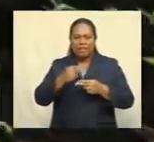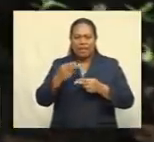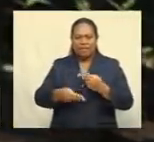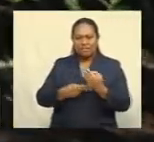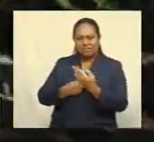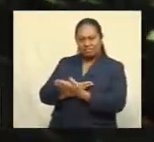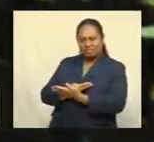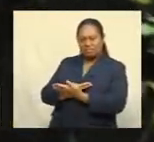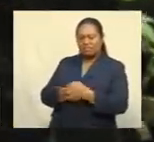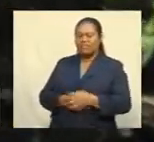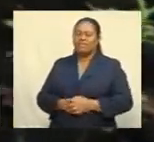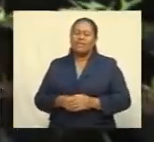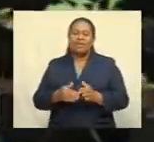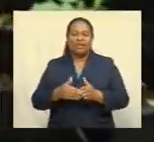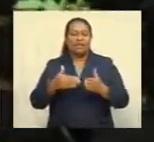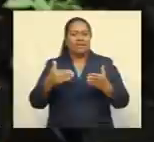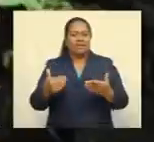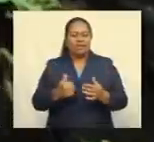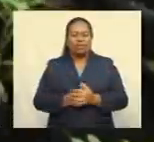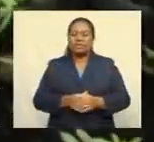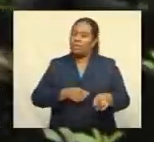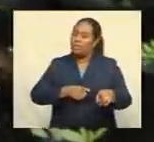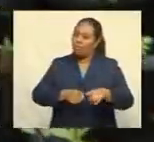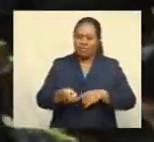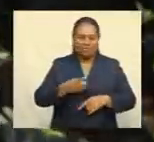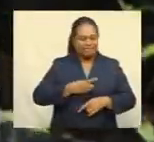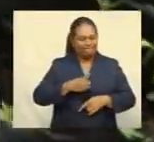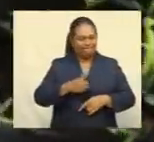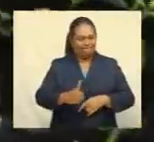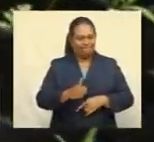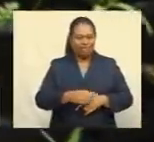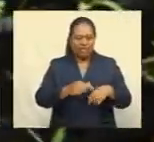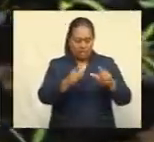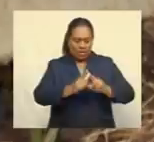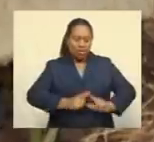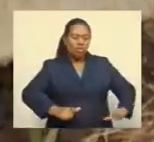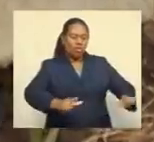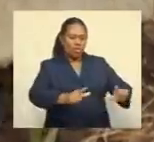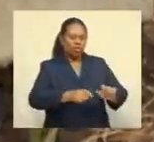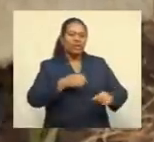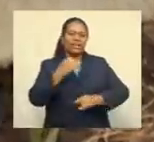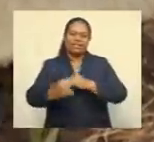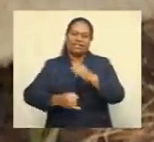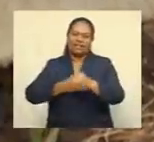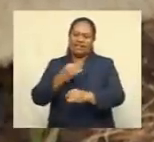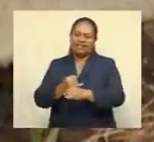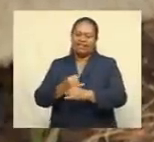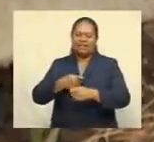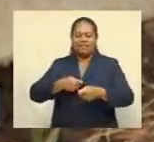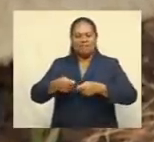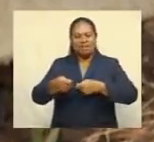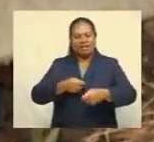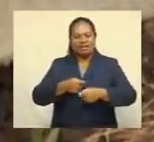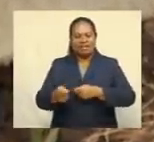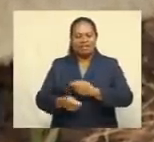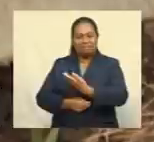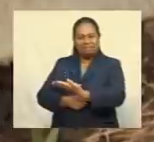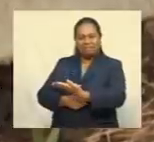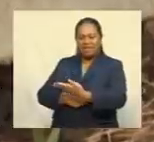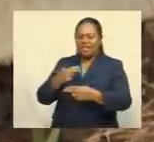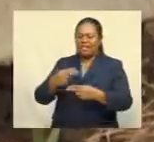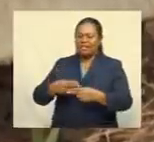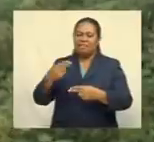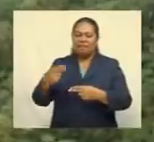says sandalwood is amongst the most demanding commodity in the local and international markets. Tukana adds they are planting yasi